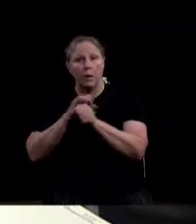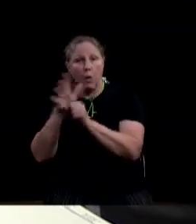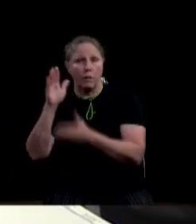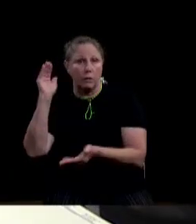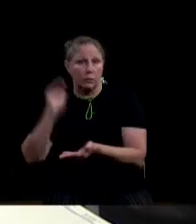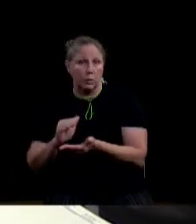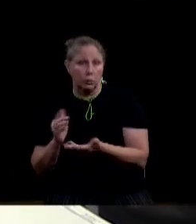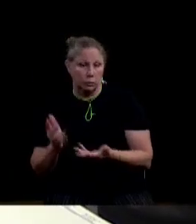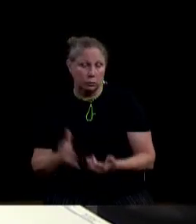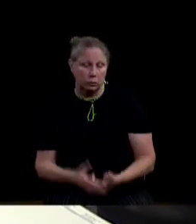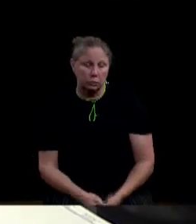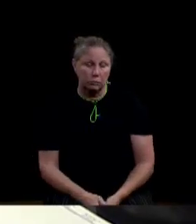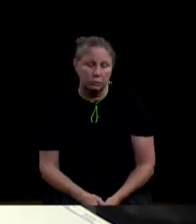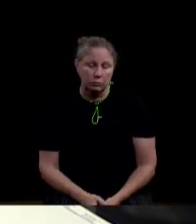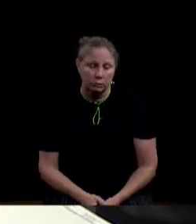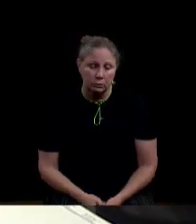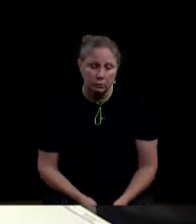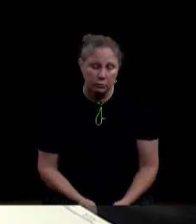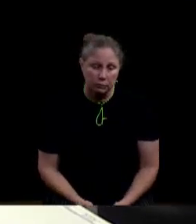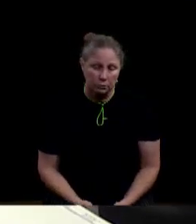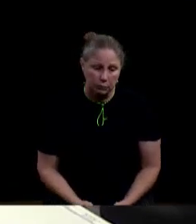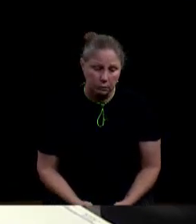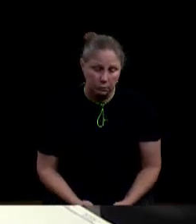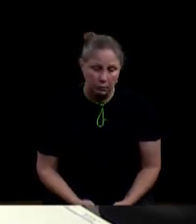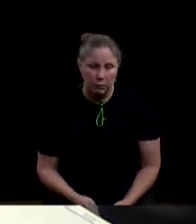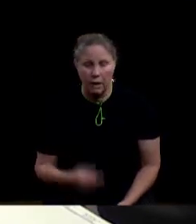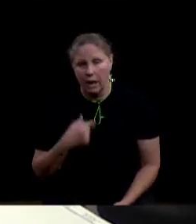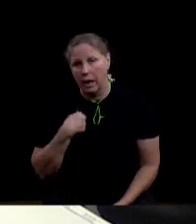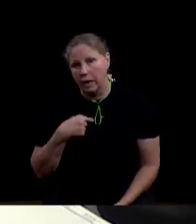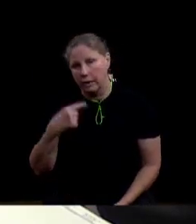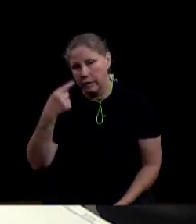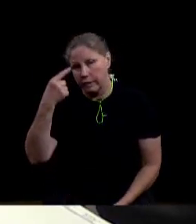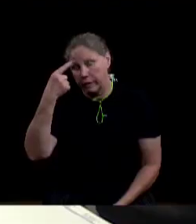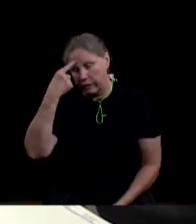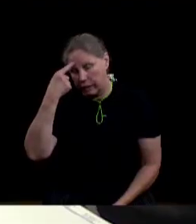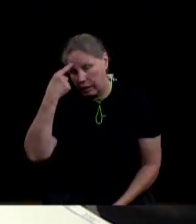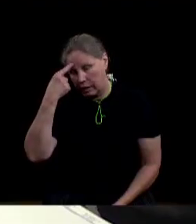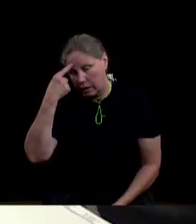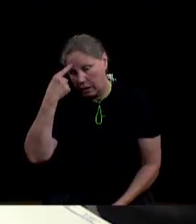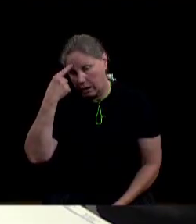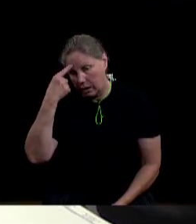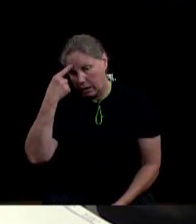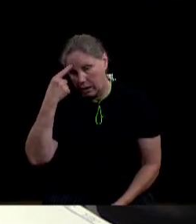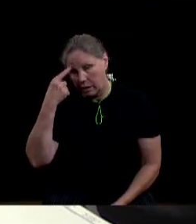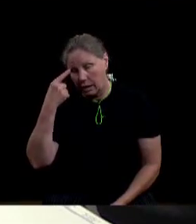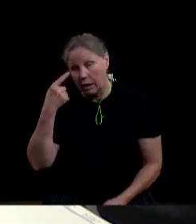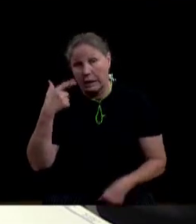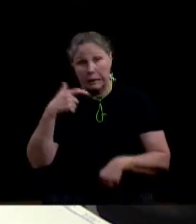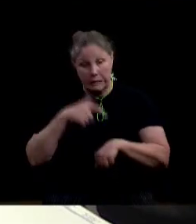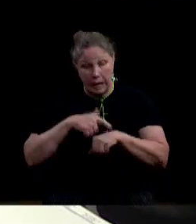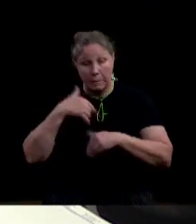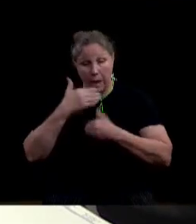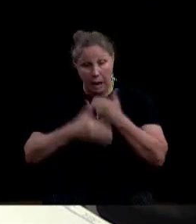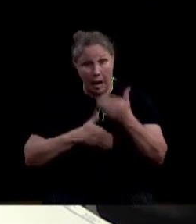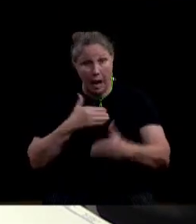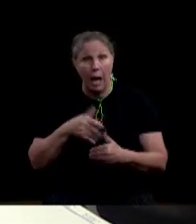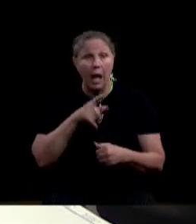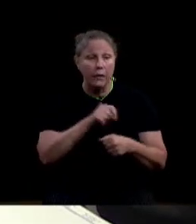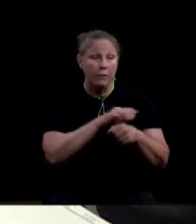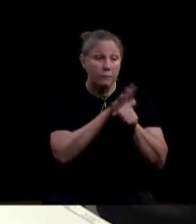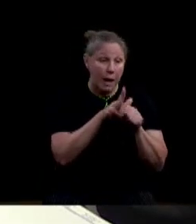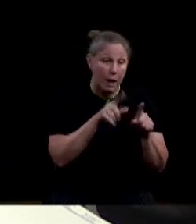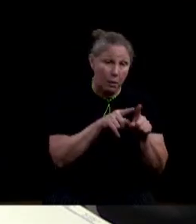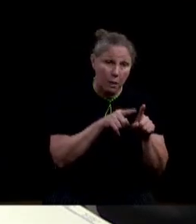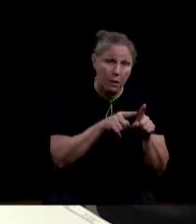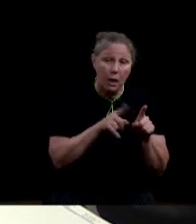I think I would expect that over time, as we learn more about the benefit from it, that